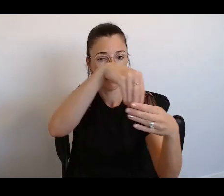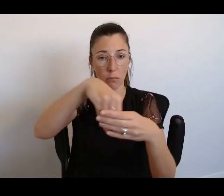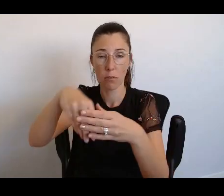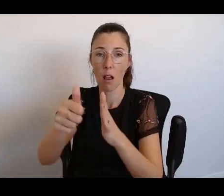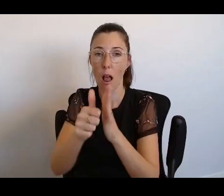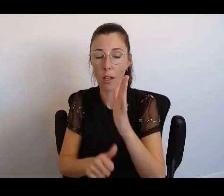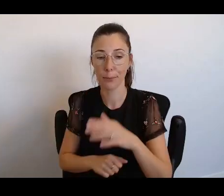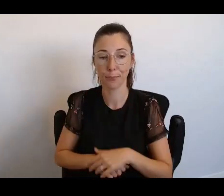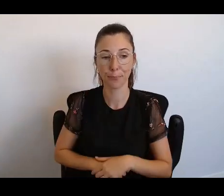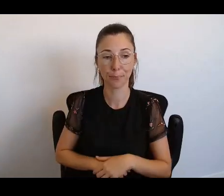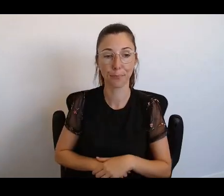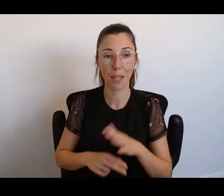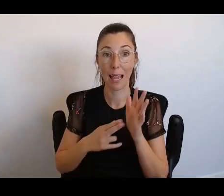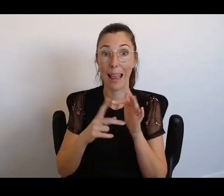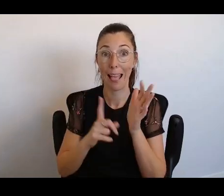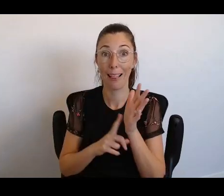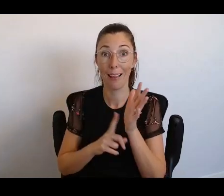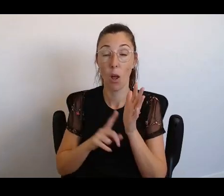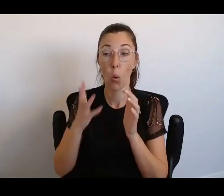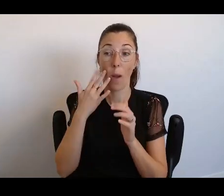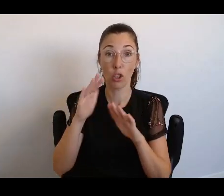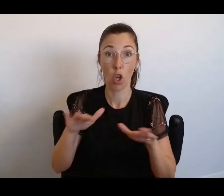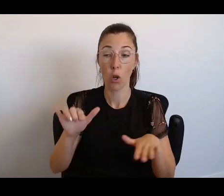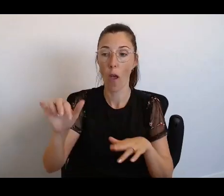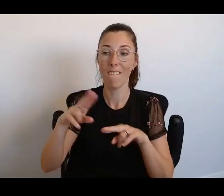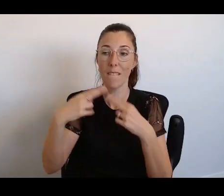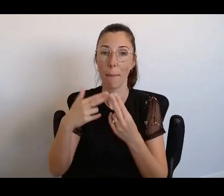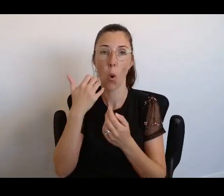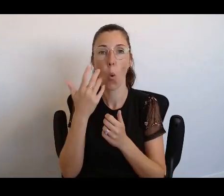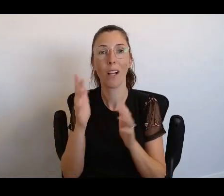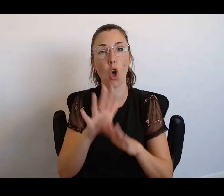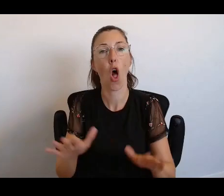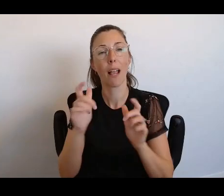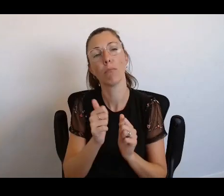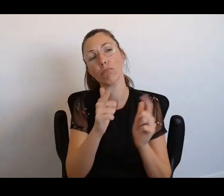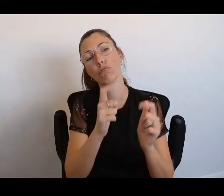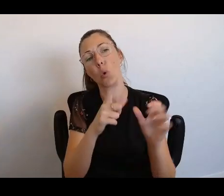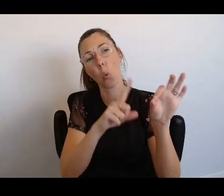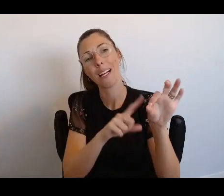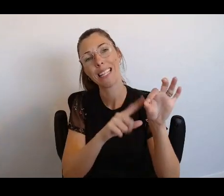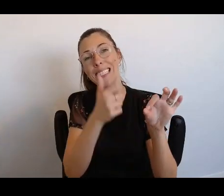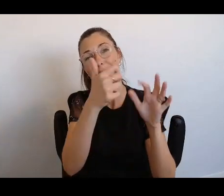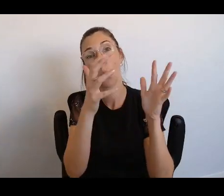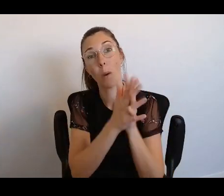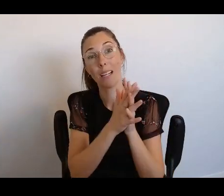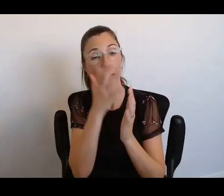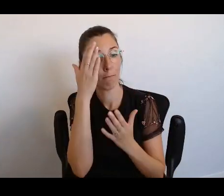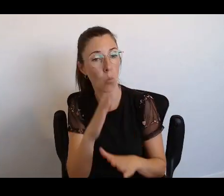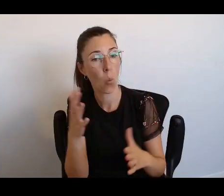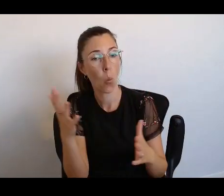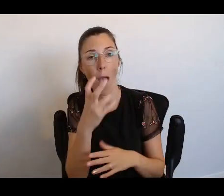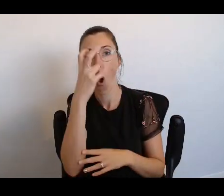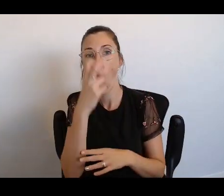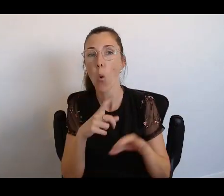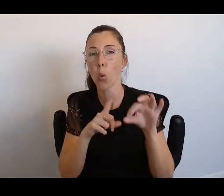Nell's family would take annual holidays to Queensland for 6 weeks, staying in an old Queenslander. The family's pilgrimages to the